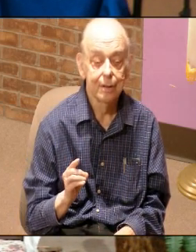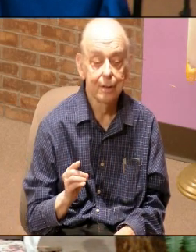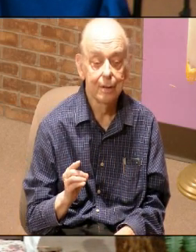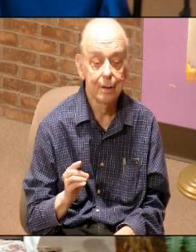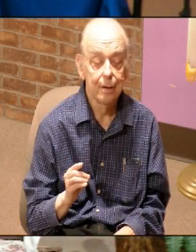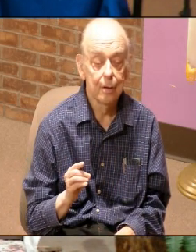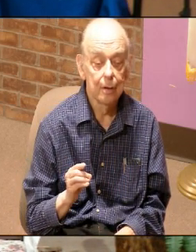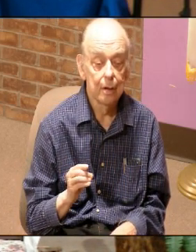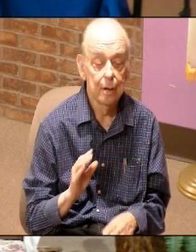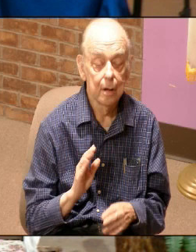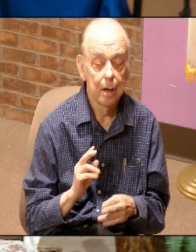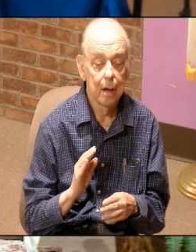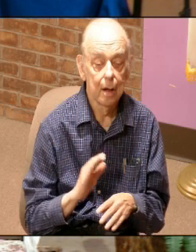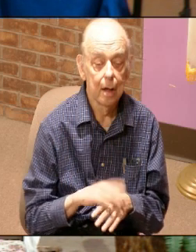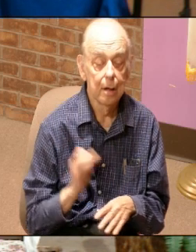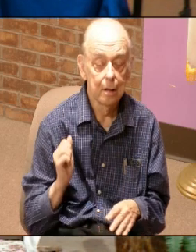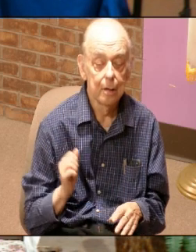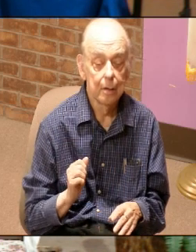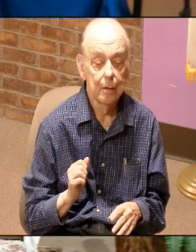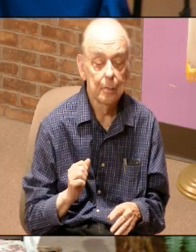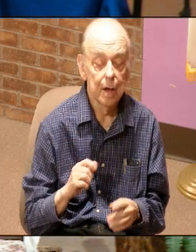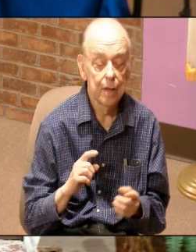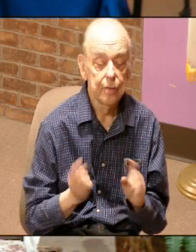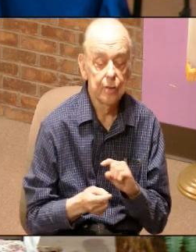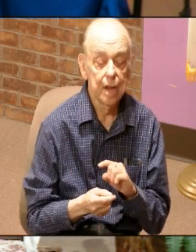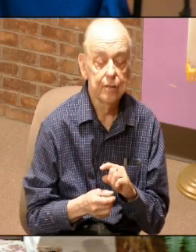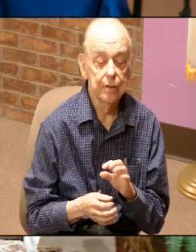Or it could have been called by the Switch of Justice.